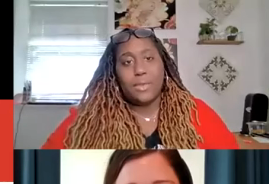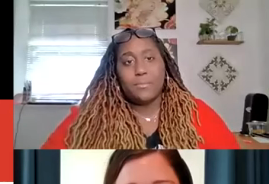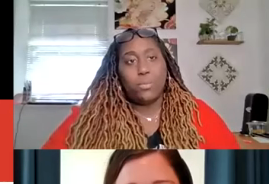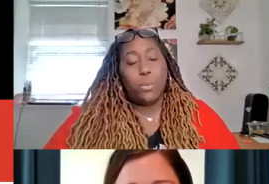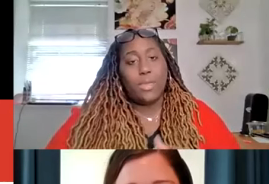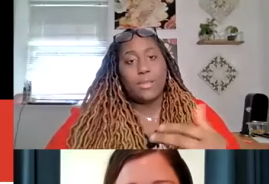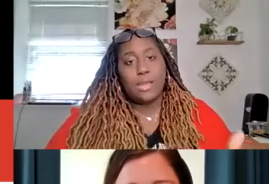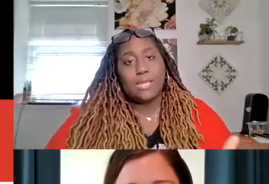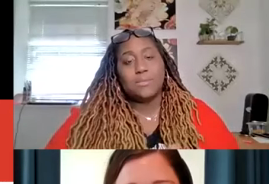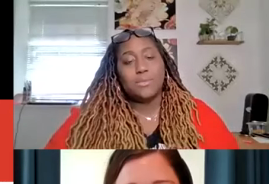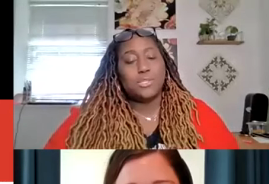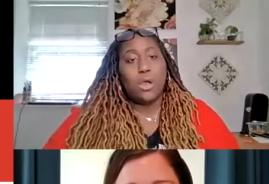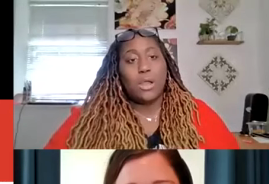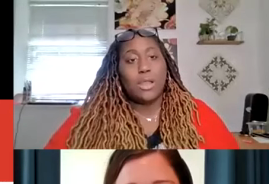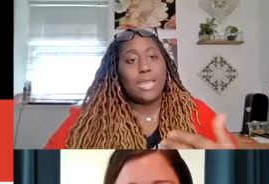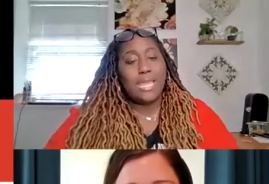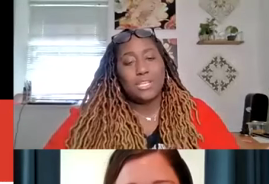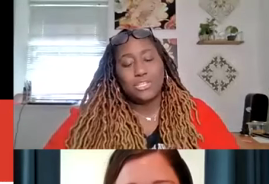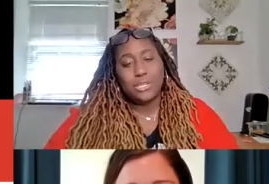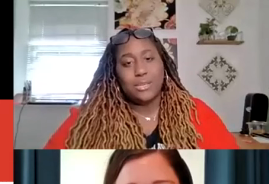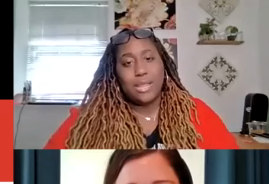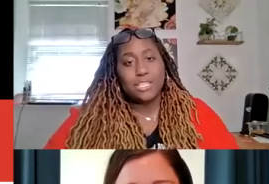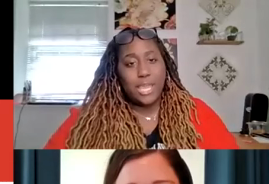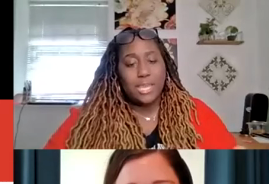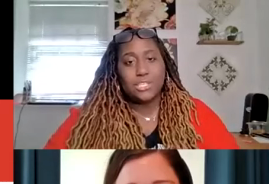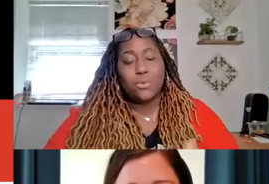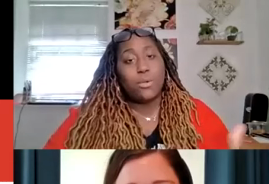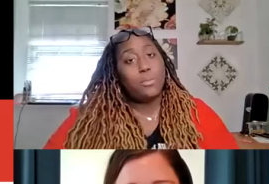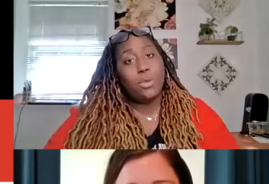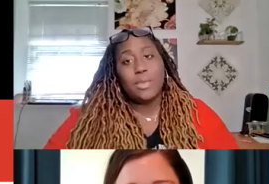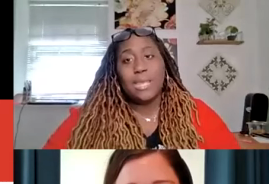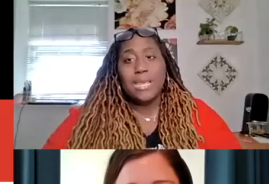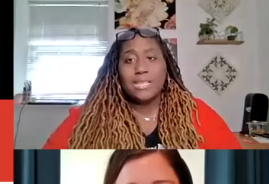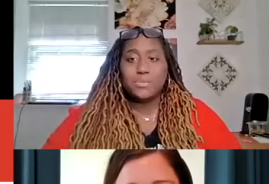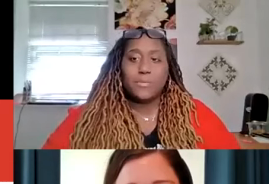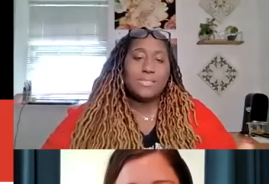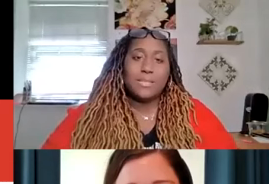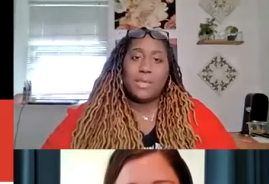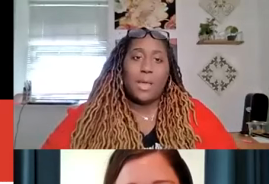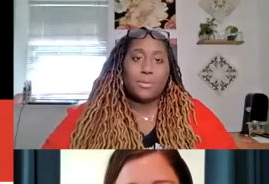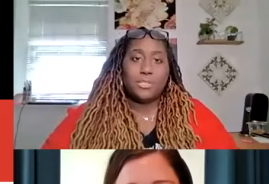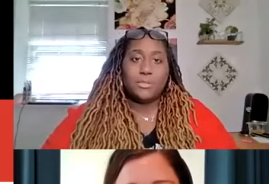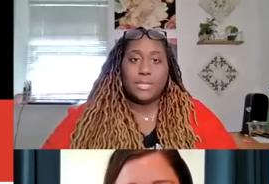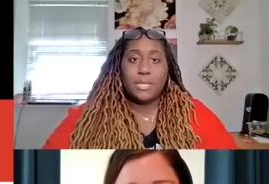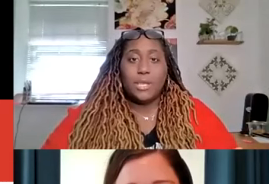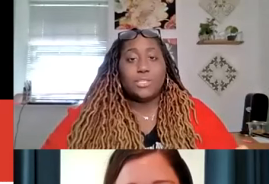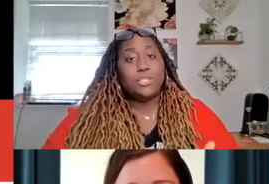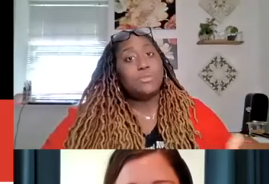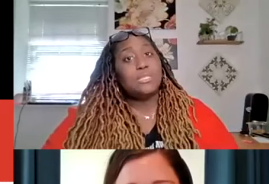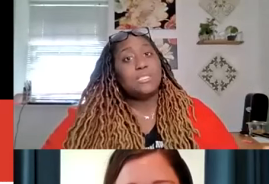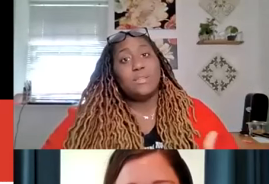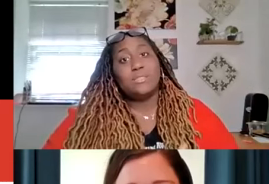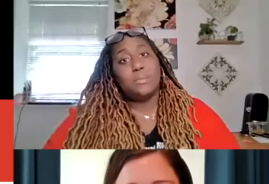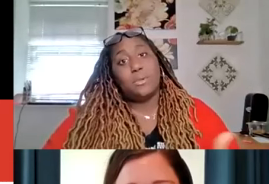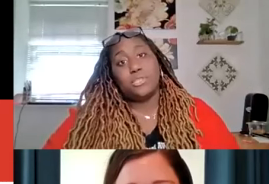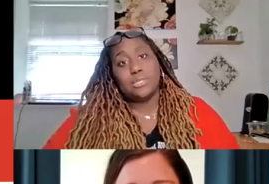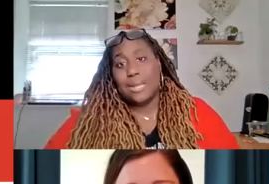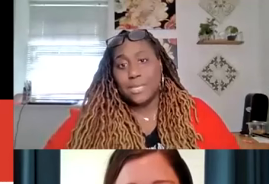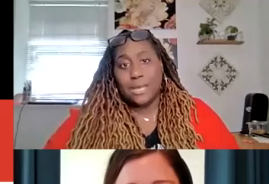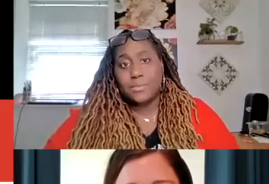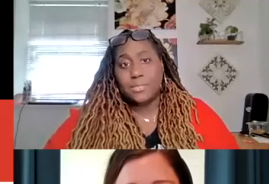for them when customers are engaged in education or employment. This provides them the opportunity to use these funds